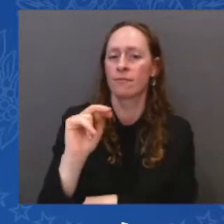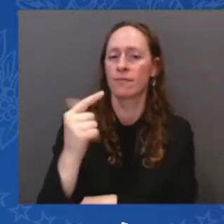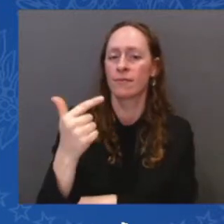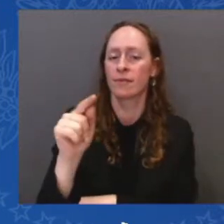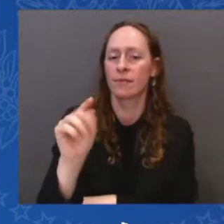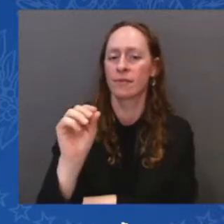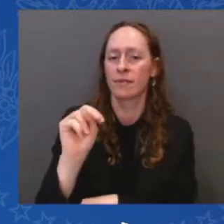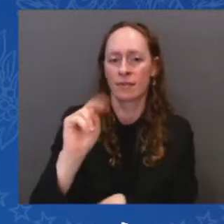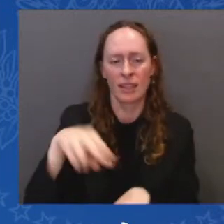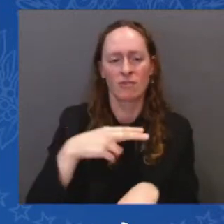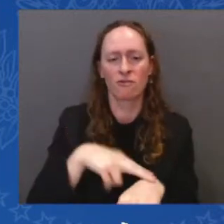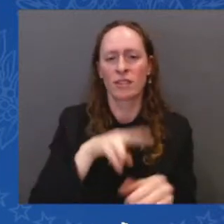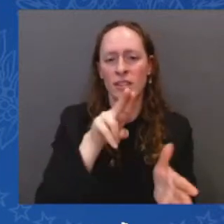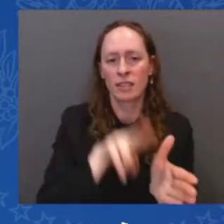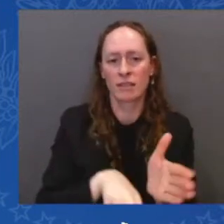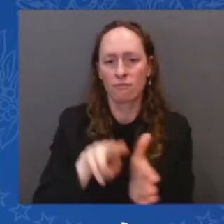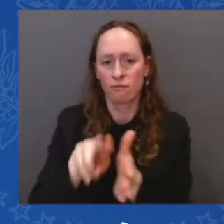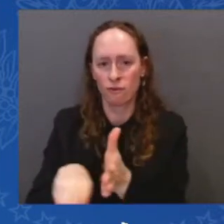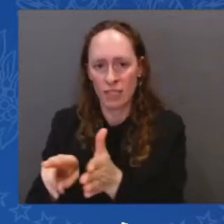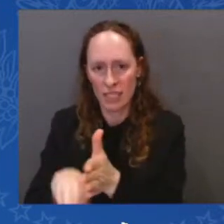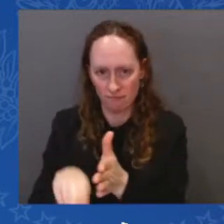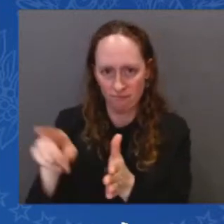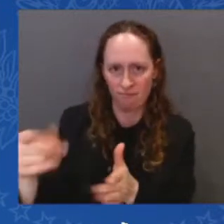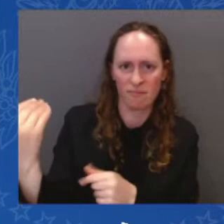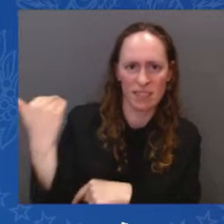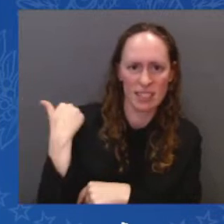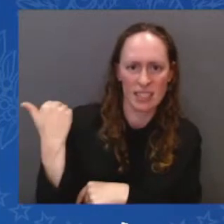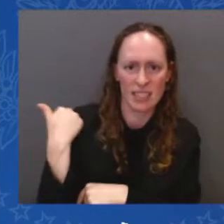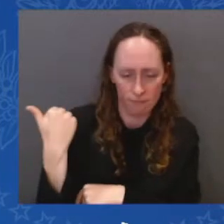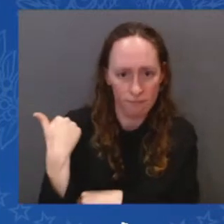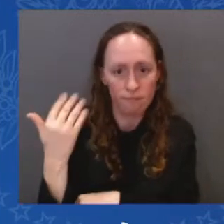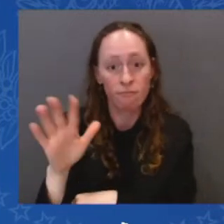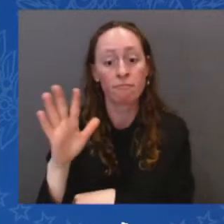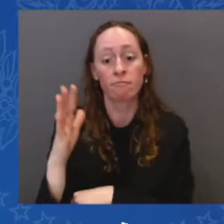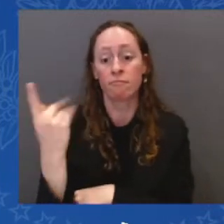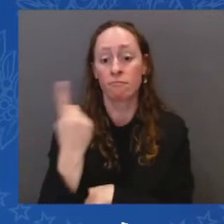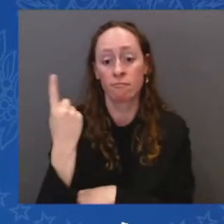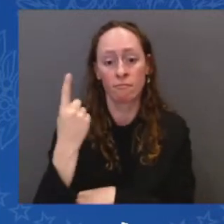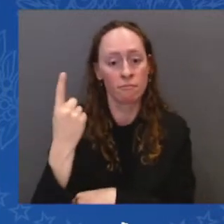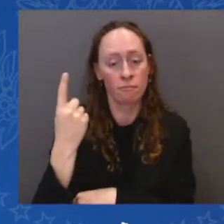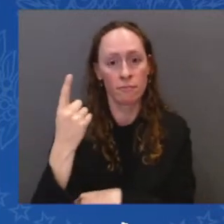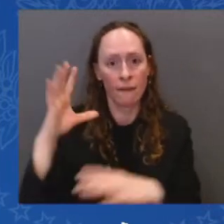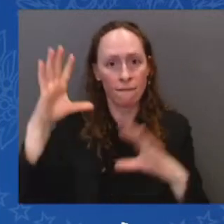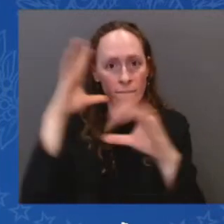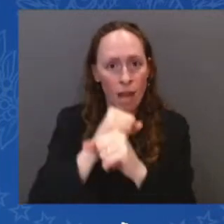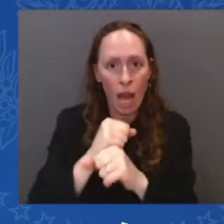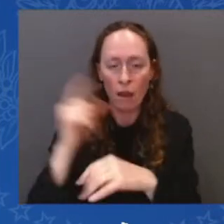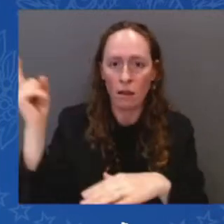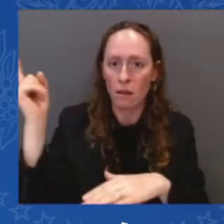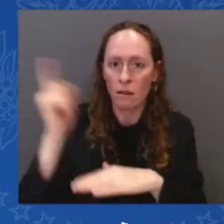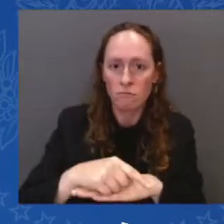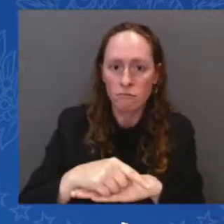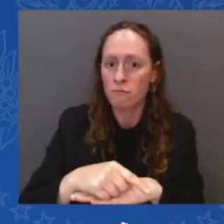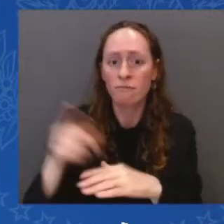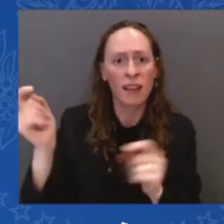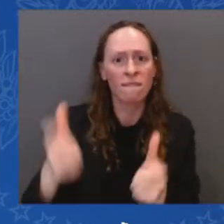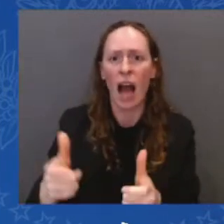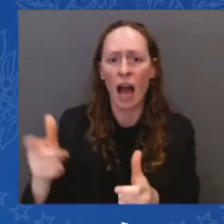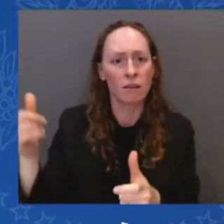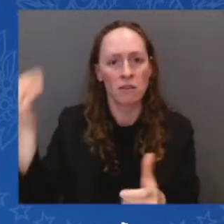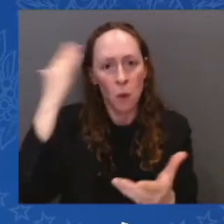to call the paramedics. And after a couple of sets of chest compressions, The man finally took a deep